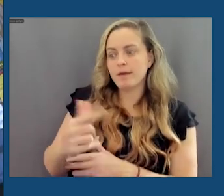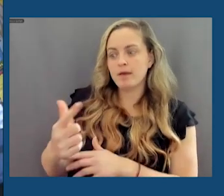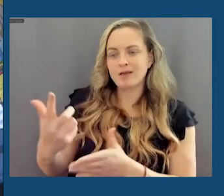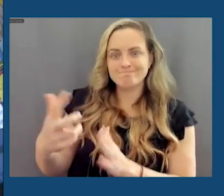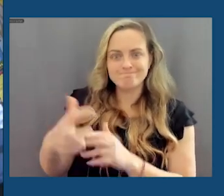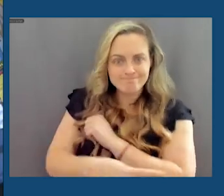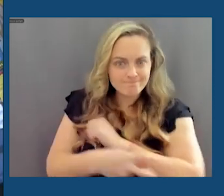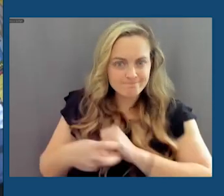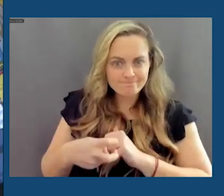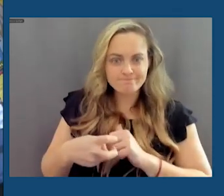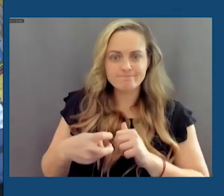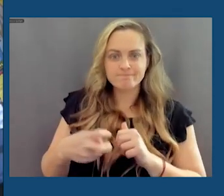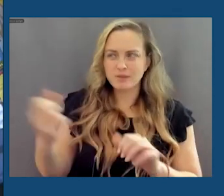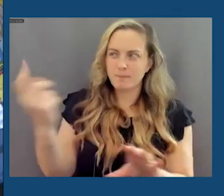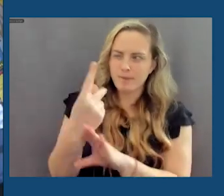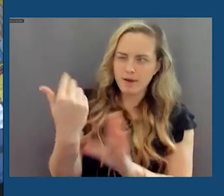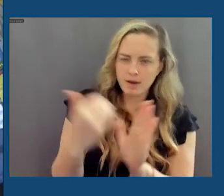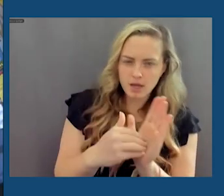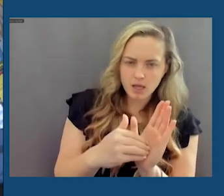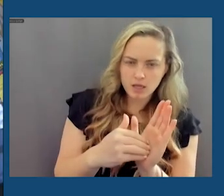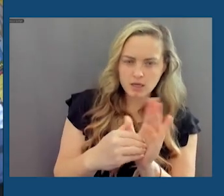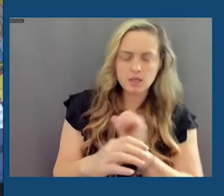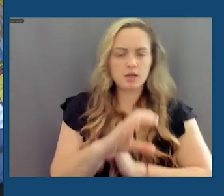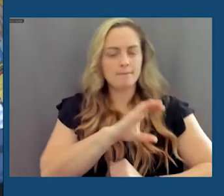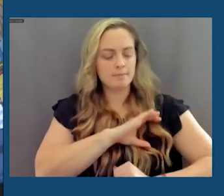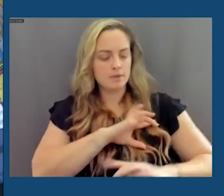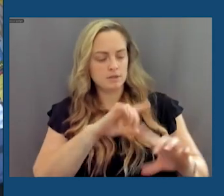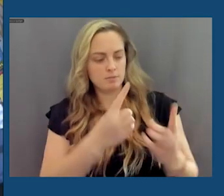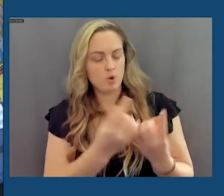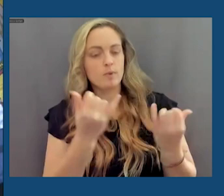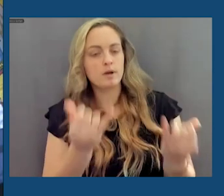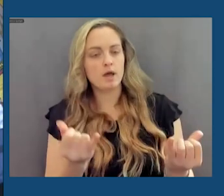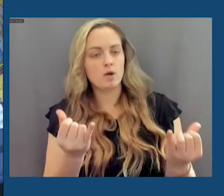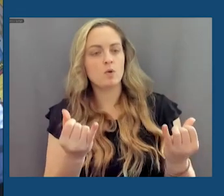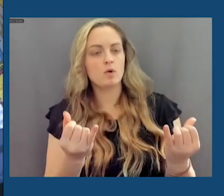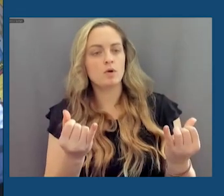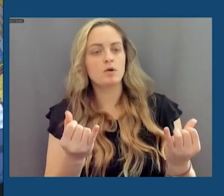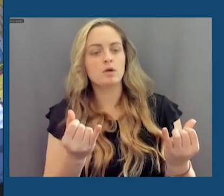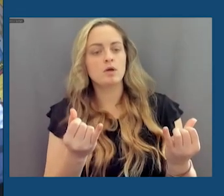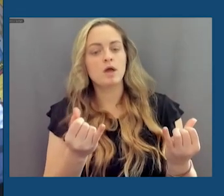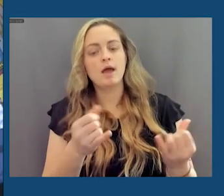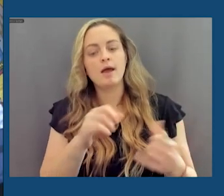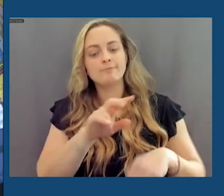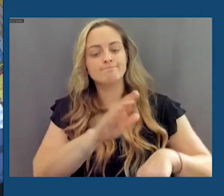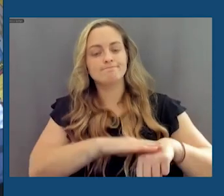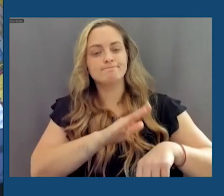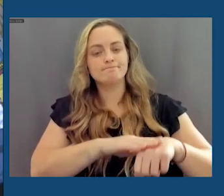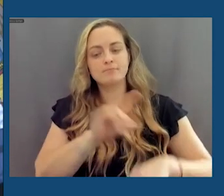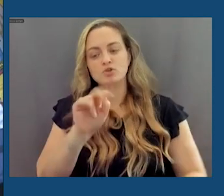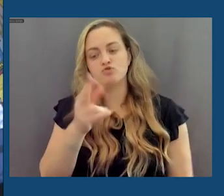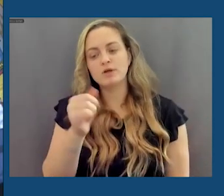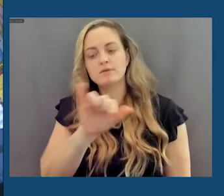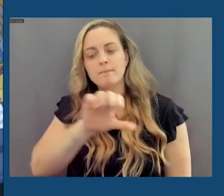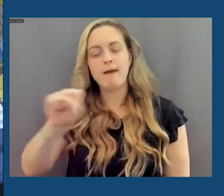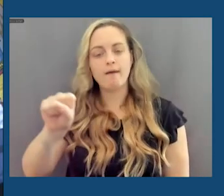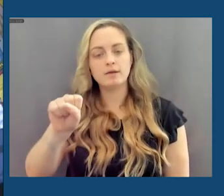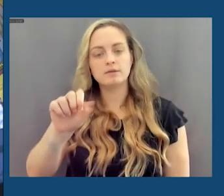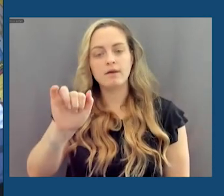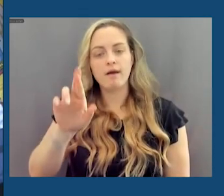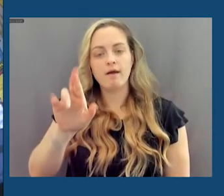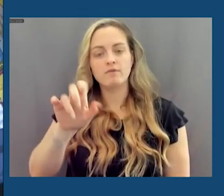again, the police department now will issue what's called a trespass affidavit in the borough of Queens